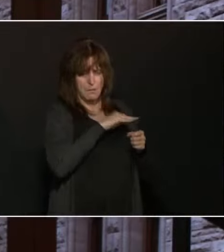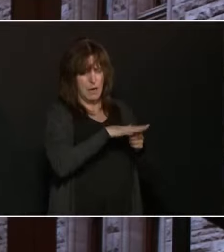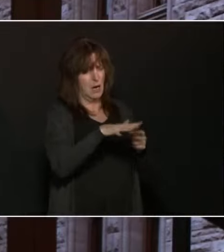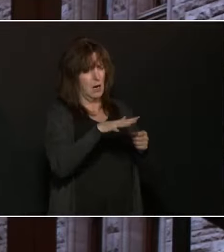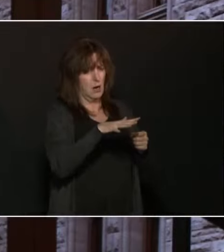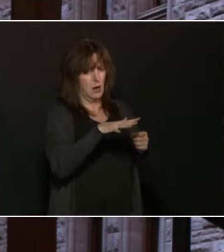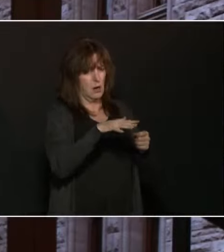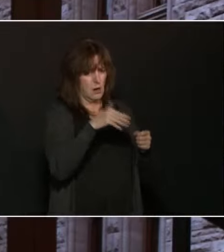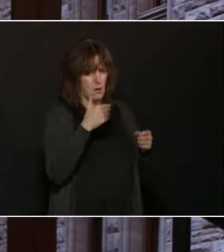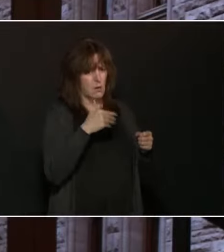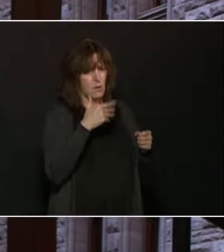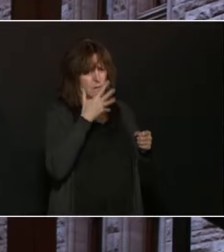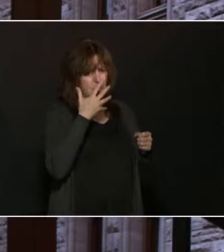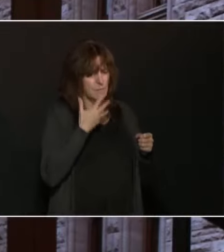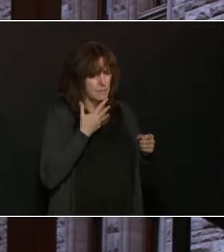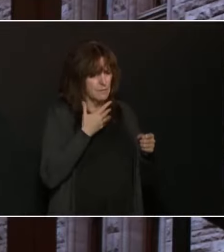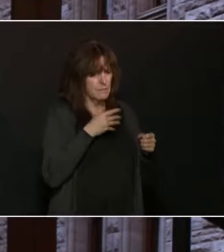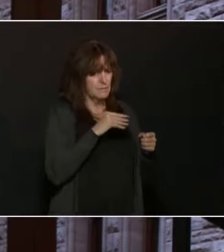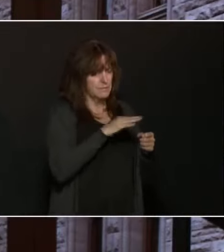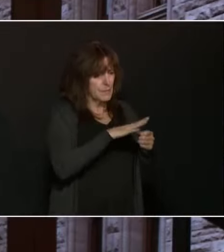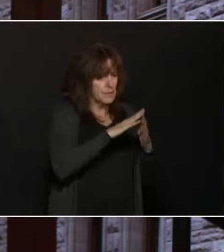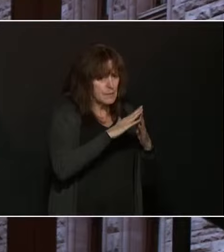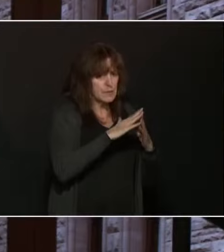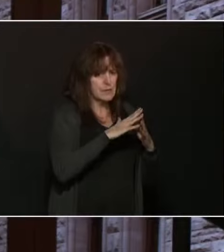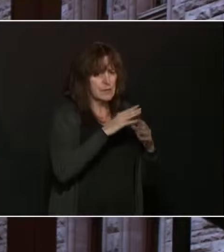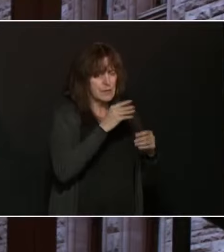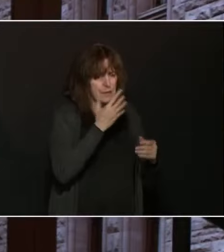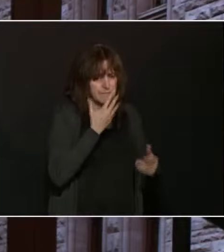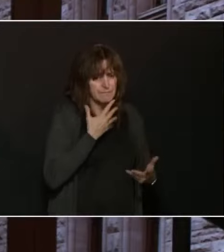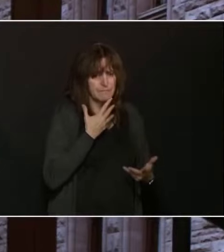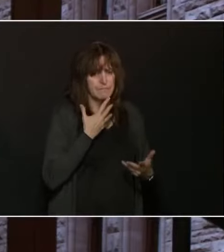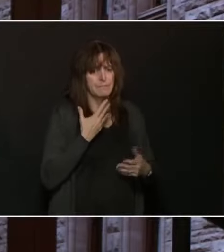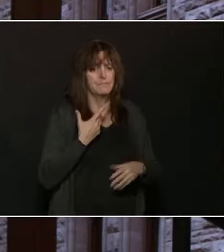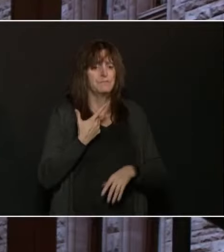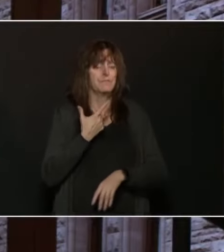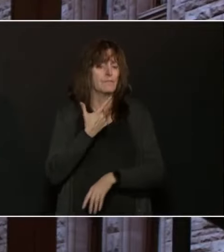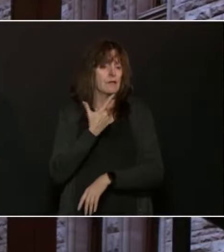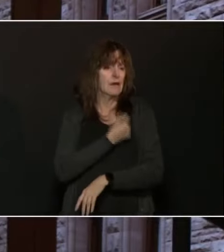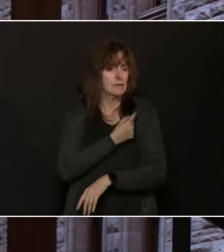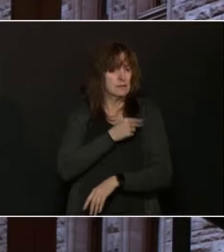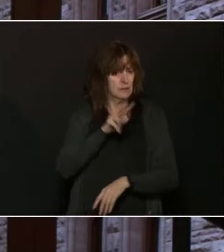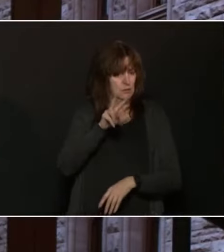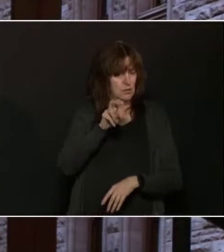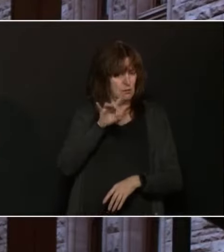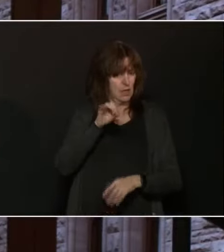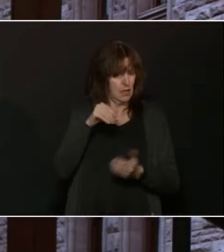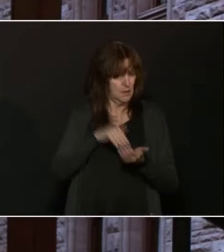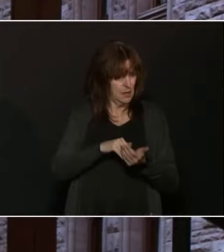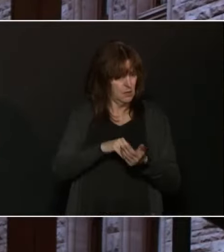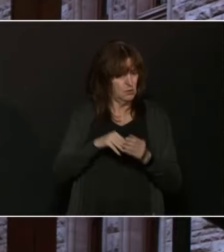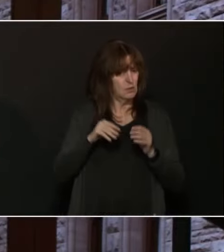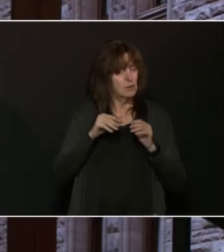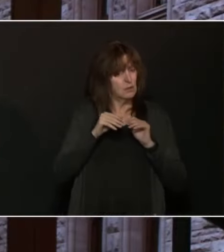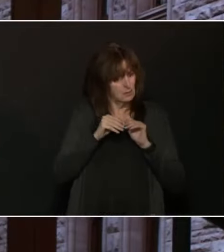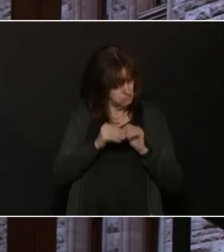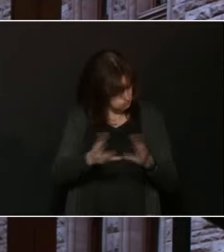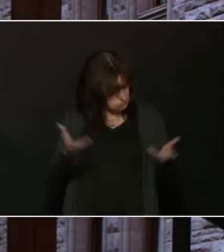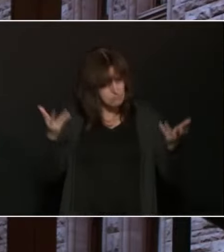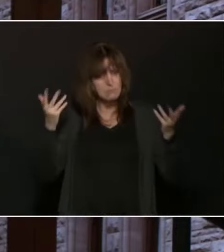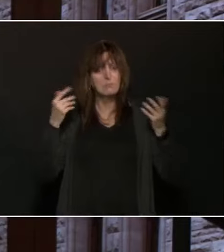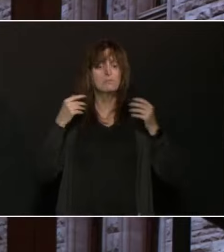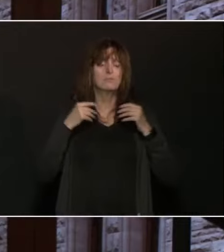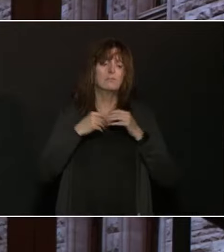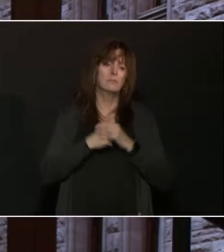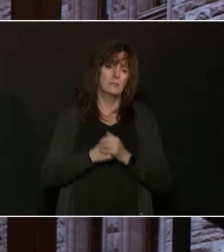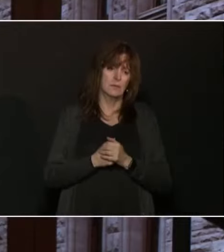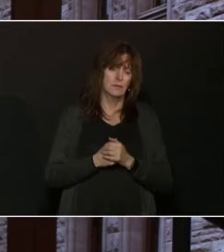vaccine side, we've administered over 280,000 doses of it, of the vaccine thus far. We are in the midst of the pause